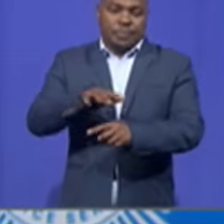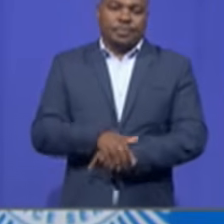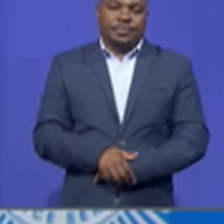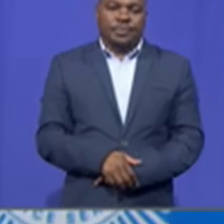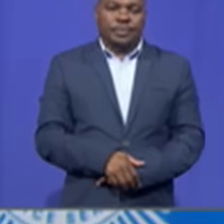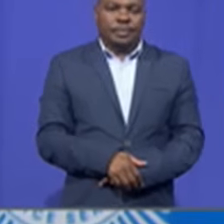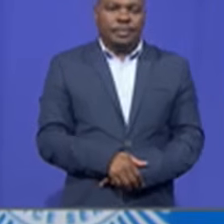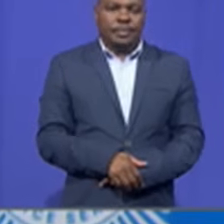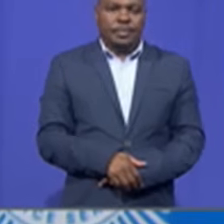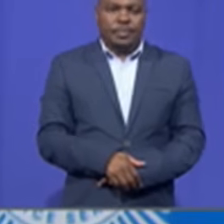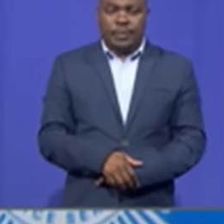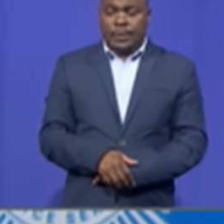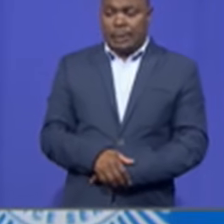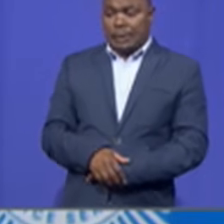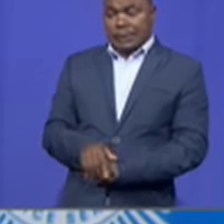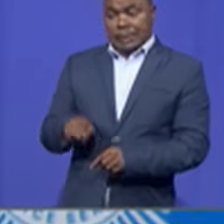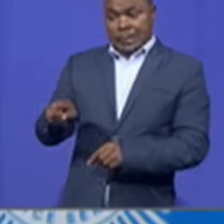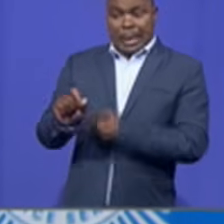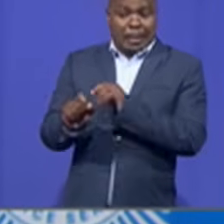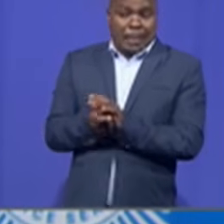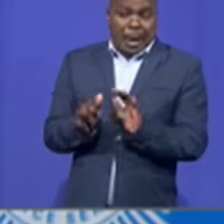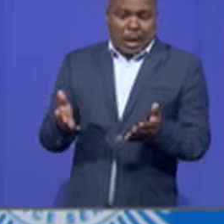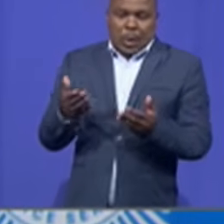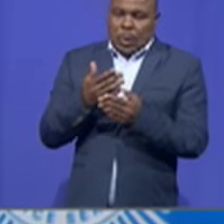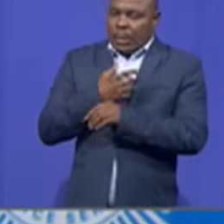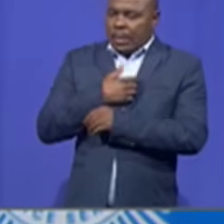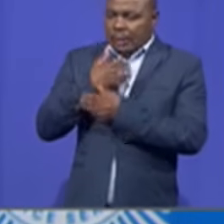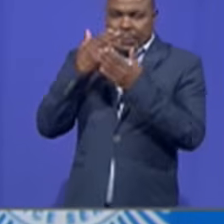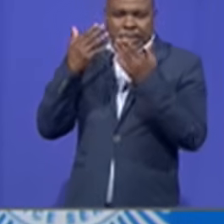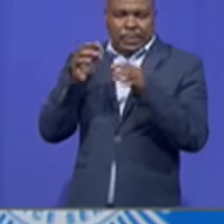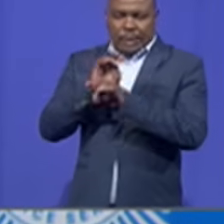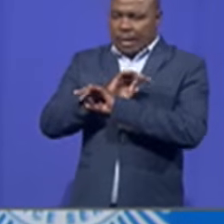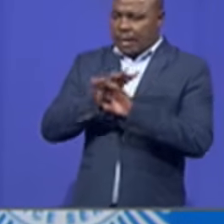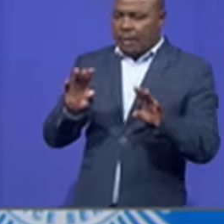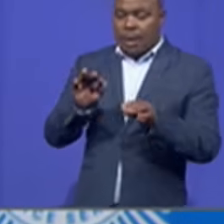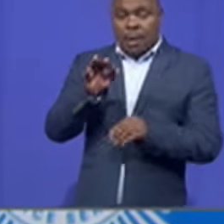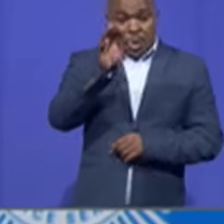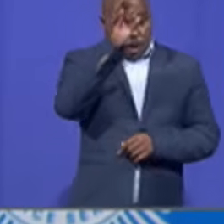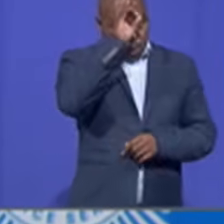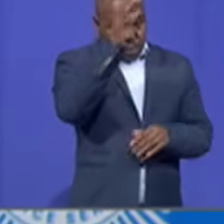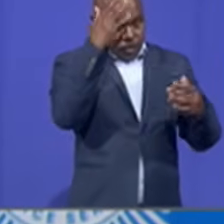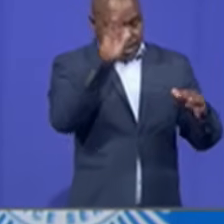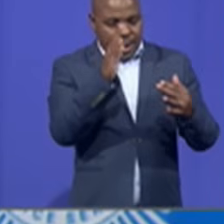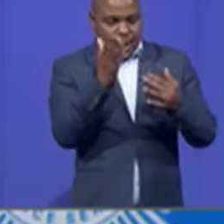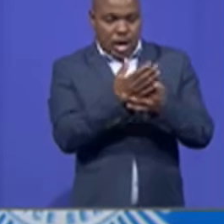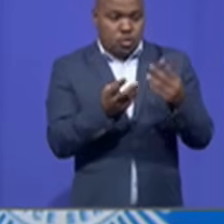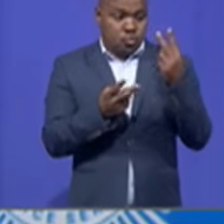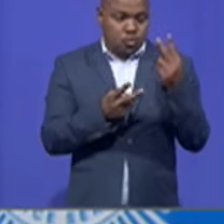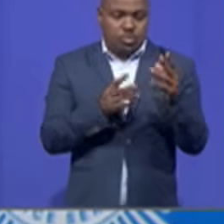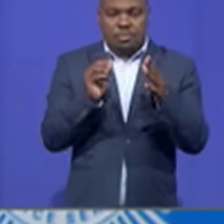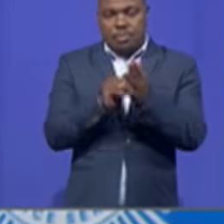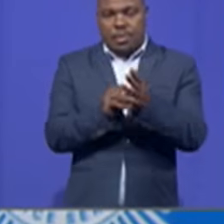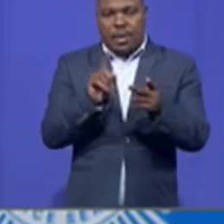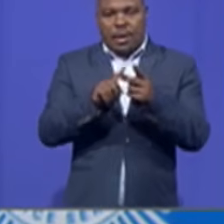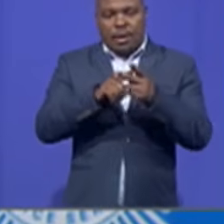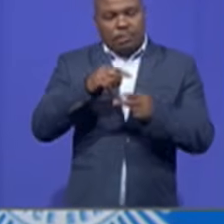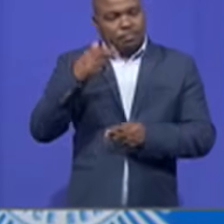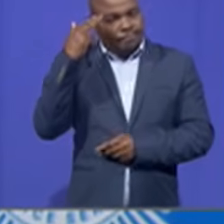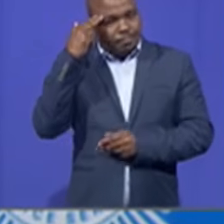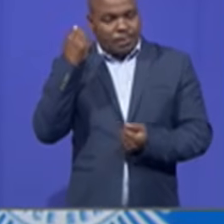The circumstances surrounding the incident remain unclear at this stage, and the police have opened 2 counts of murder and hijacking for